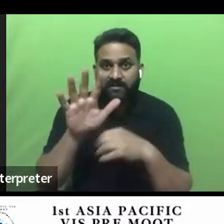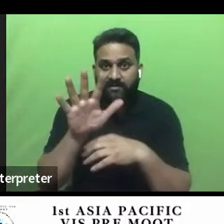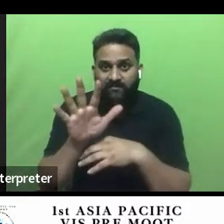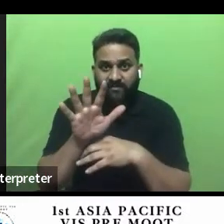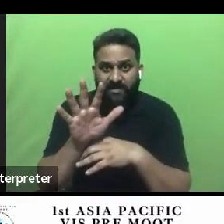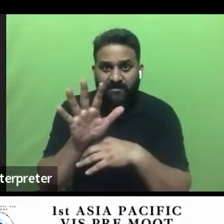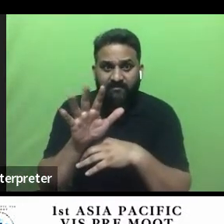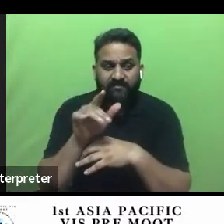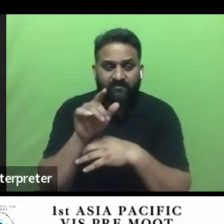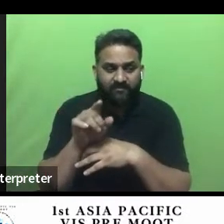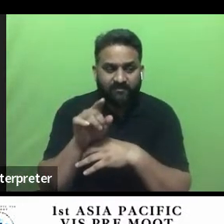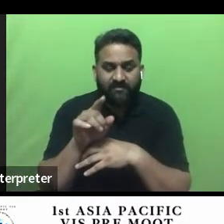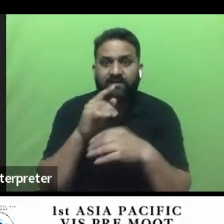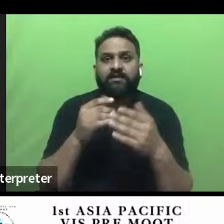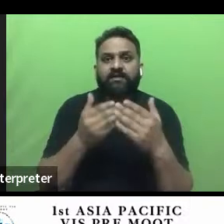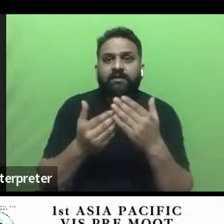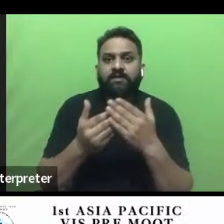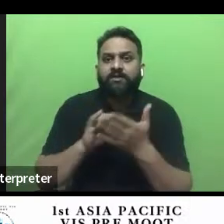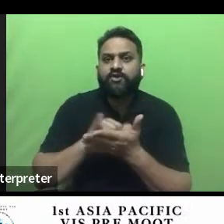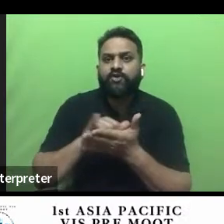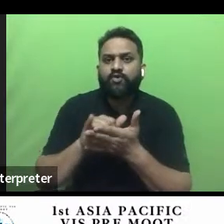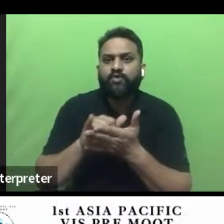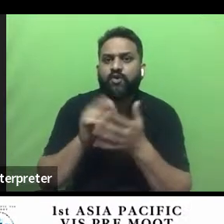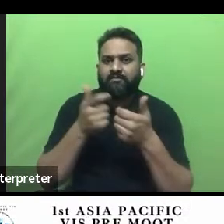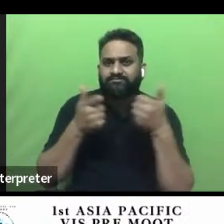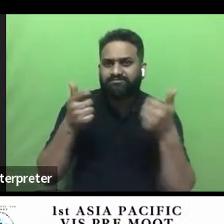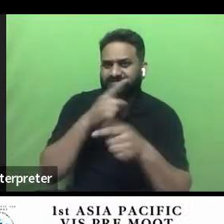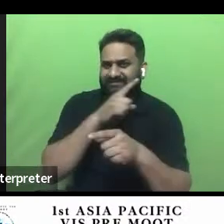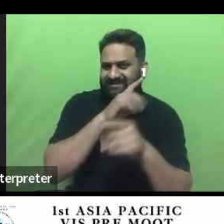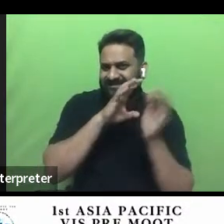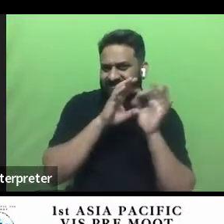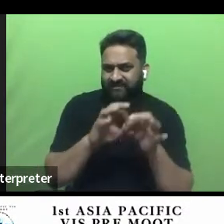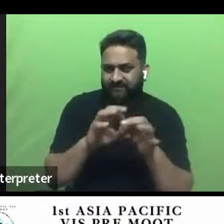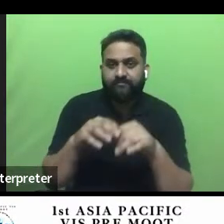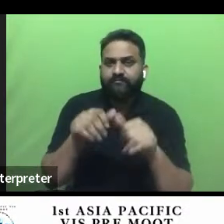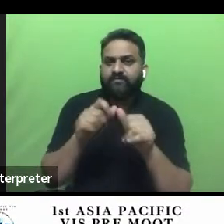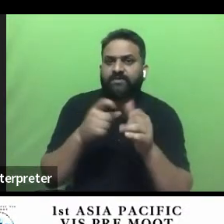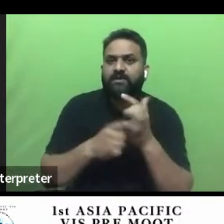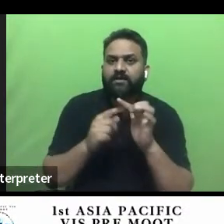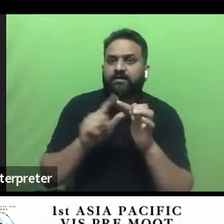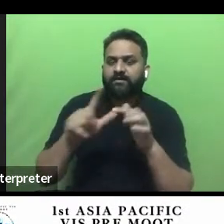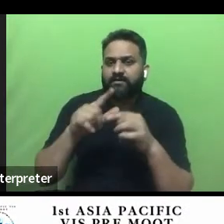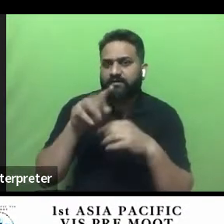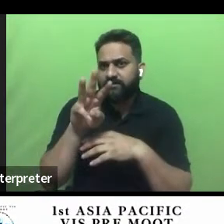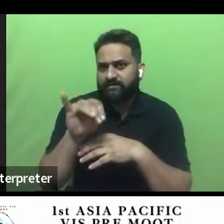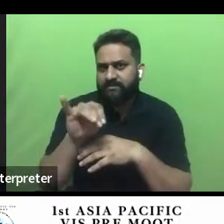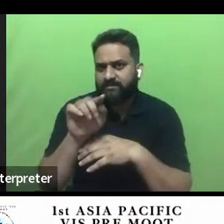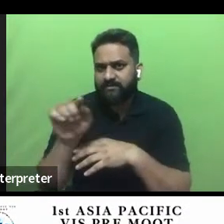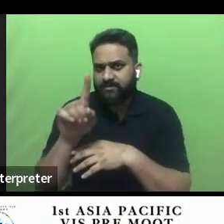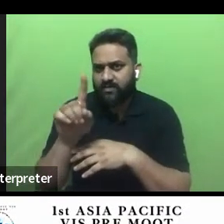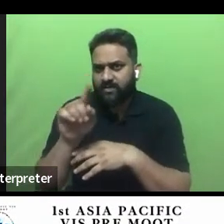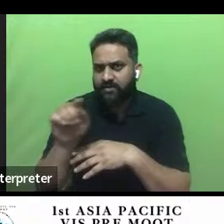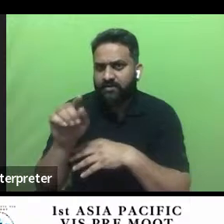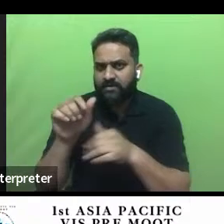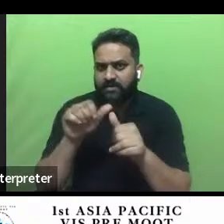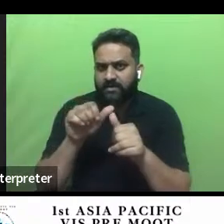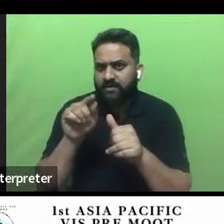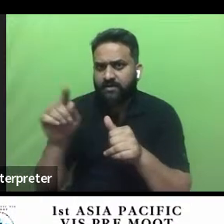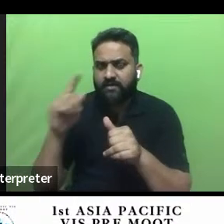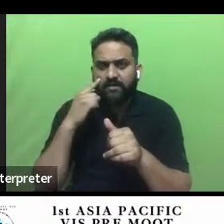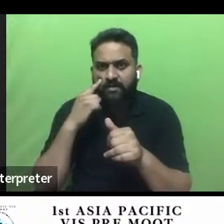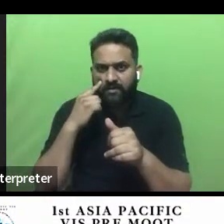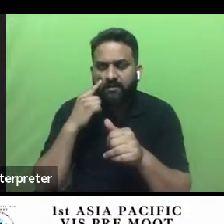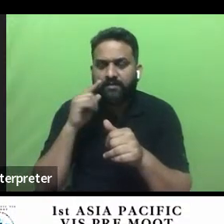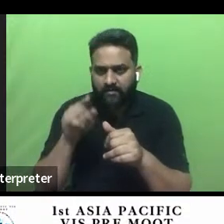of the New York Convention, as well as Article 36, 1AI of the ancestral model law,